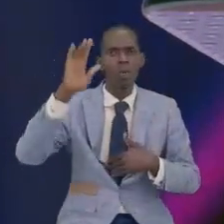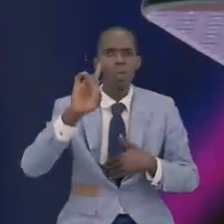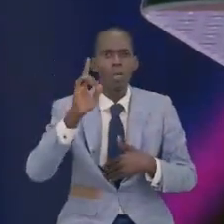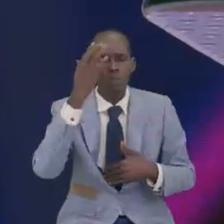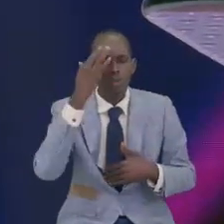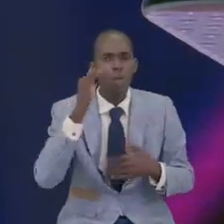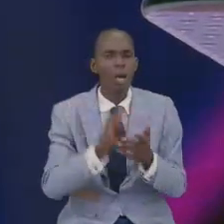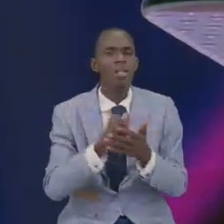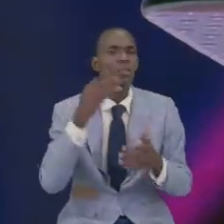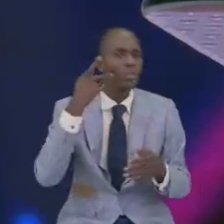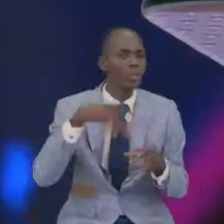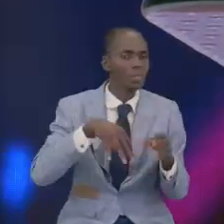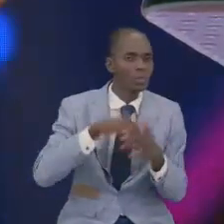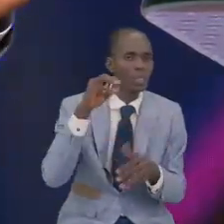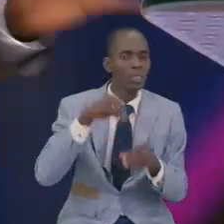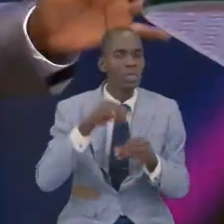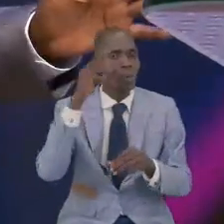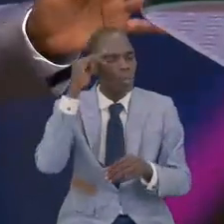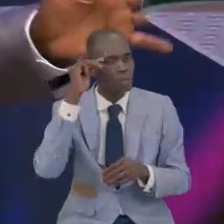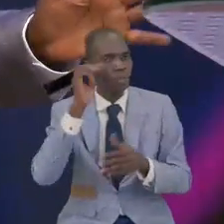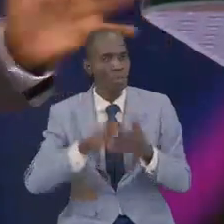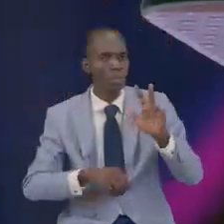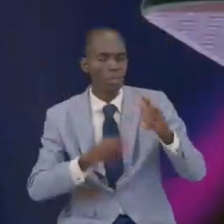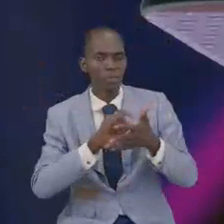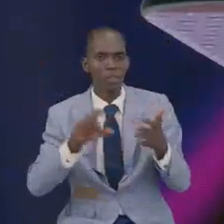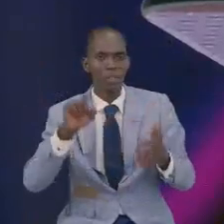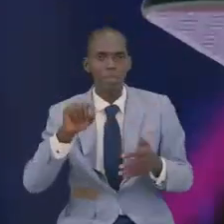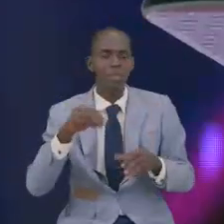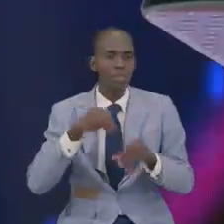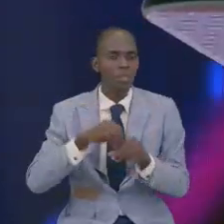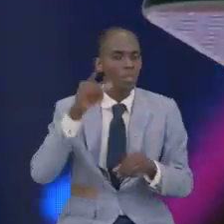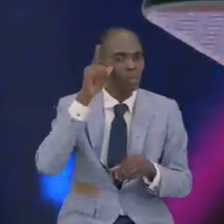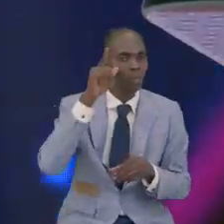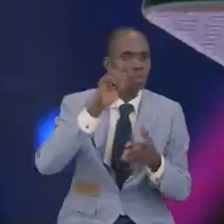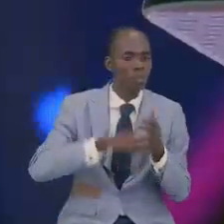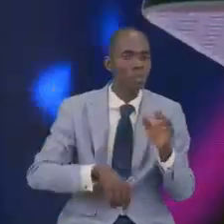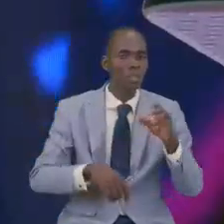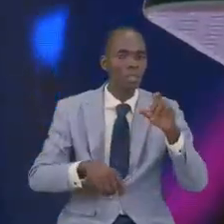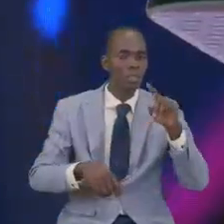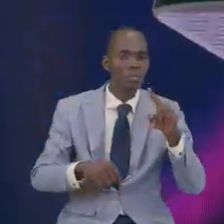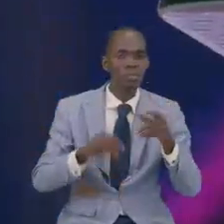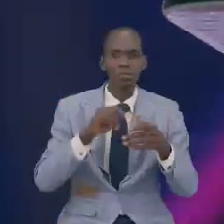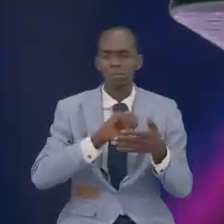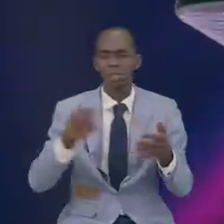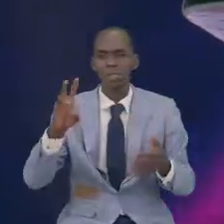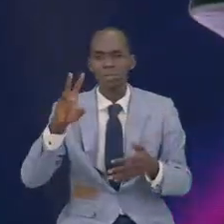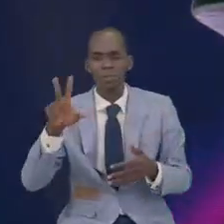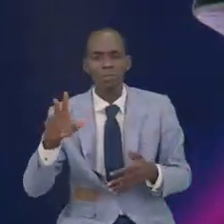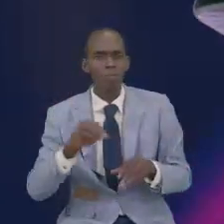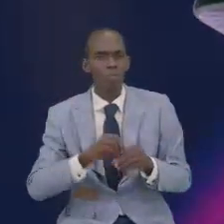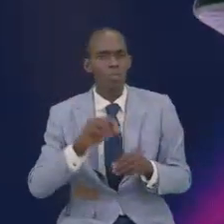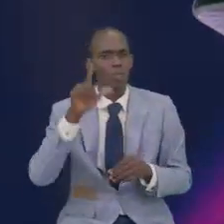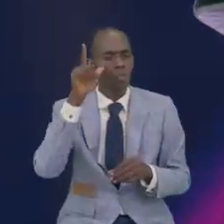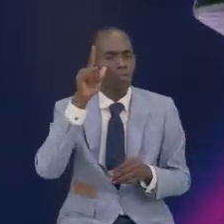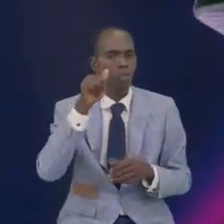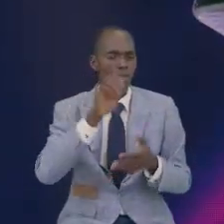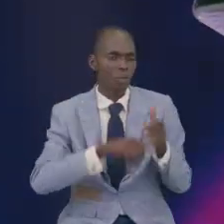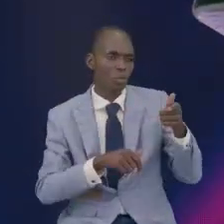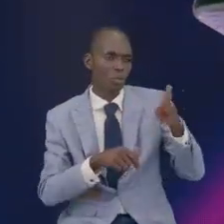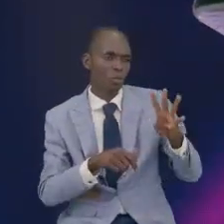Matthew chapter 3, verse 11. It's in Luke chapter 3, verse 16. It's in Luke chapter 24 and